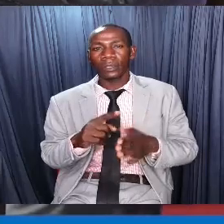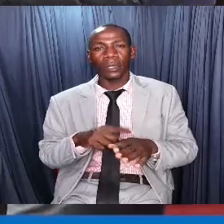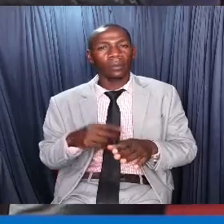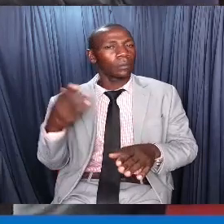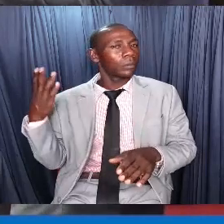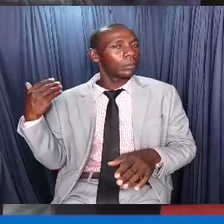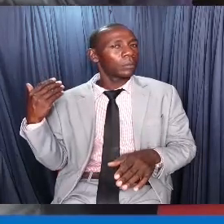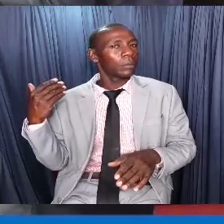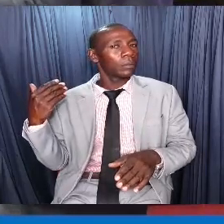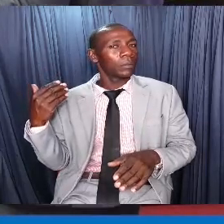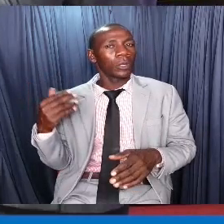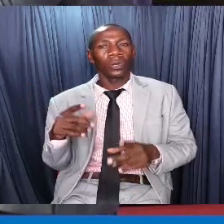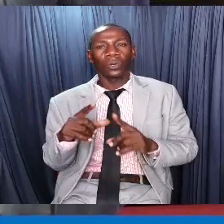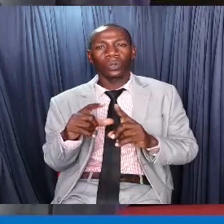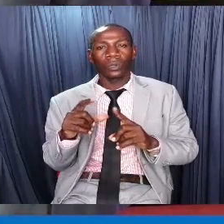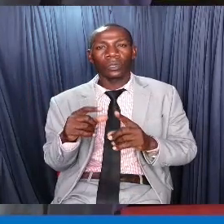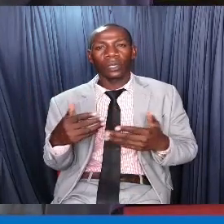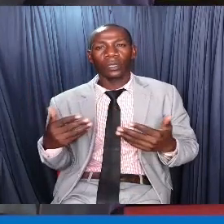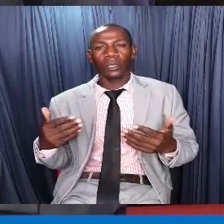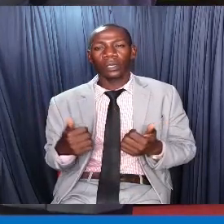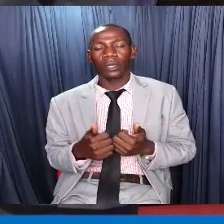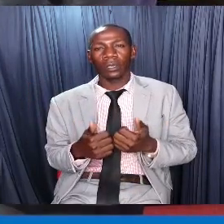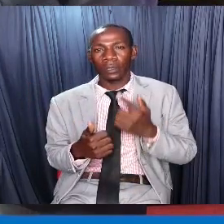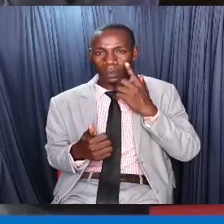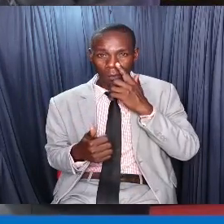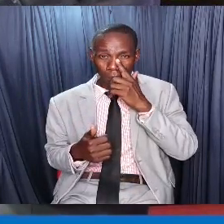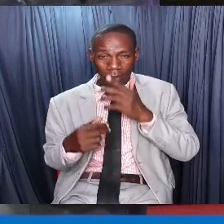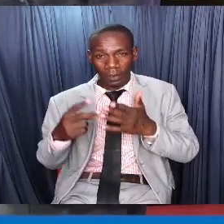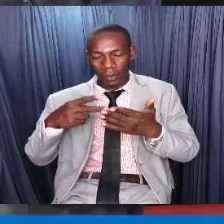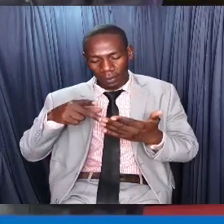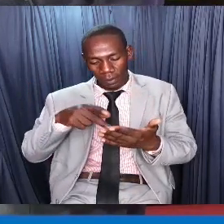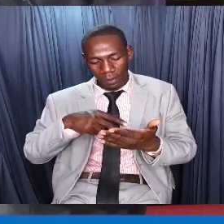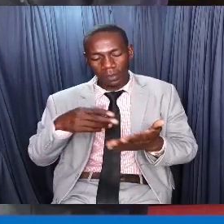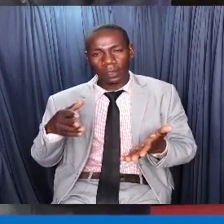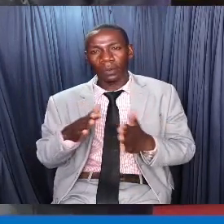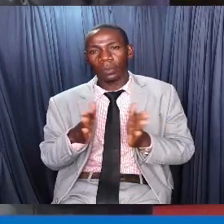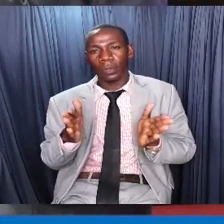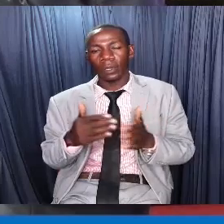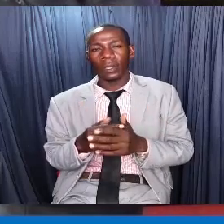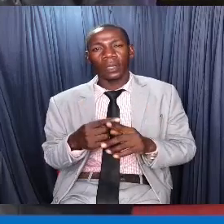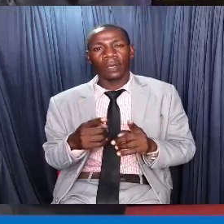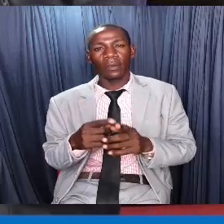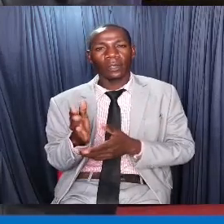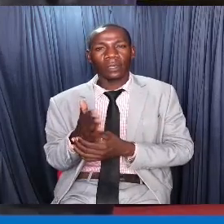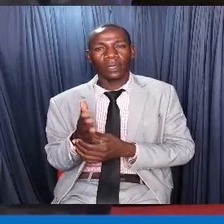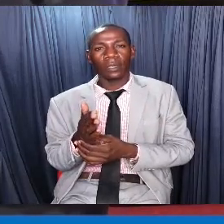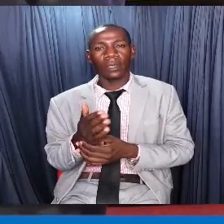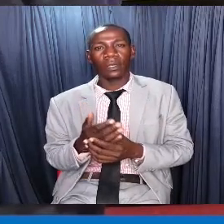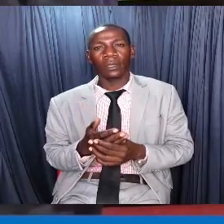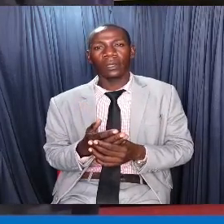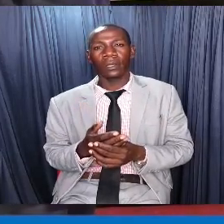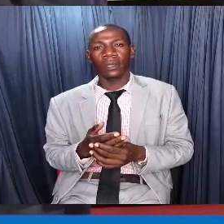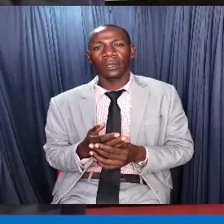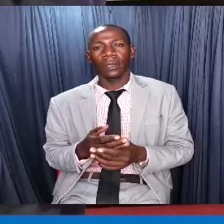in the past, ilikuwa haya maneno, these things here yanafanya kusoma hapa, were read openly here. Kila Alhamisi. Every Thursday.